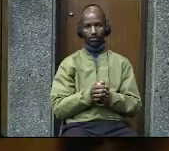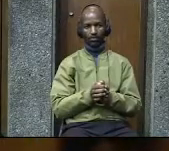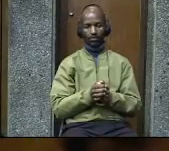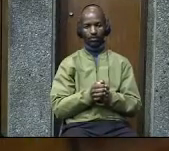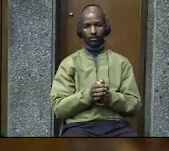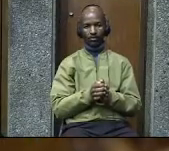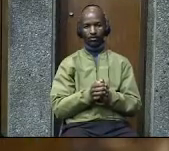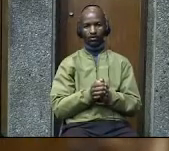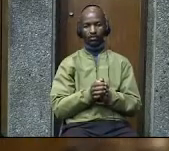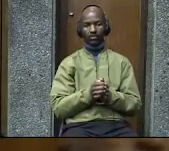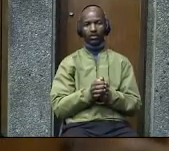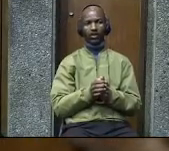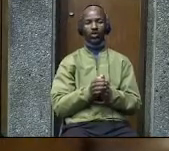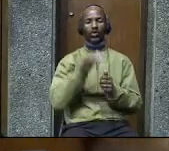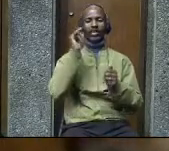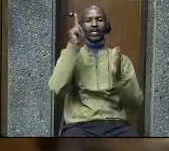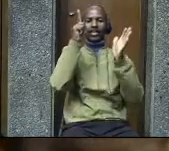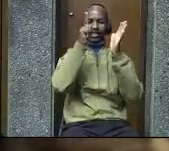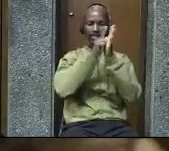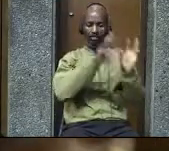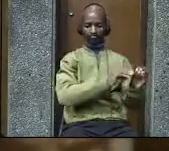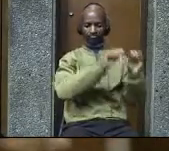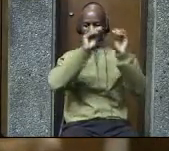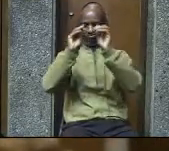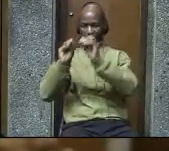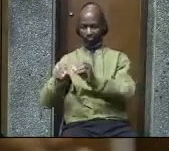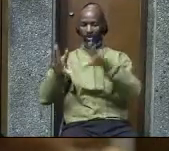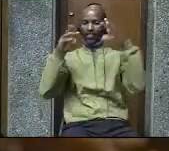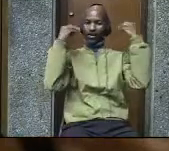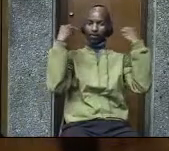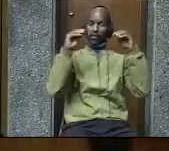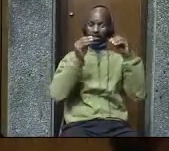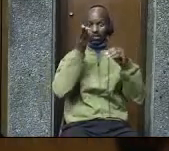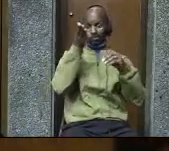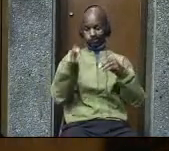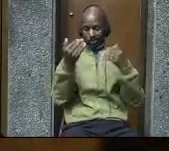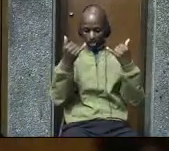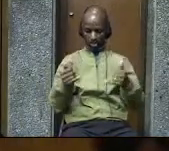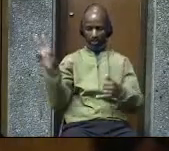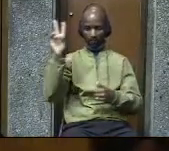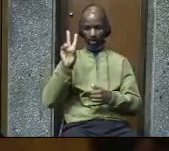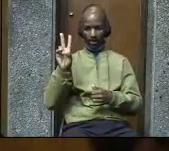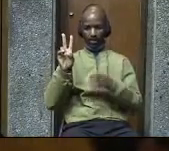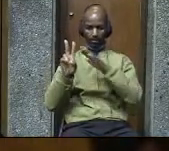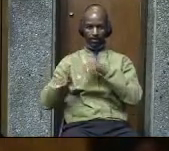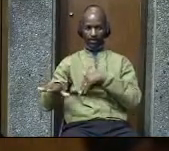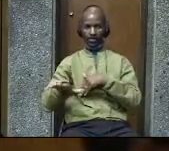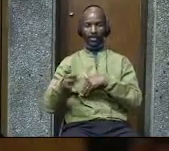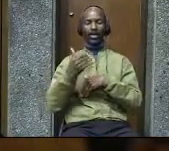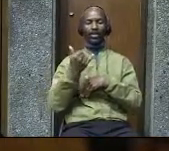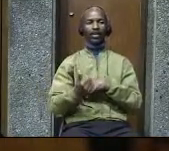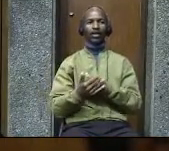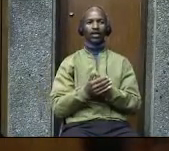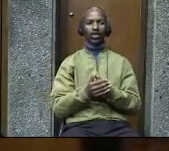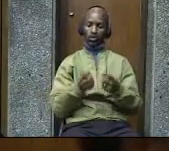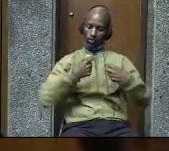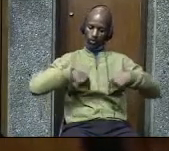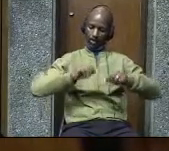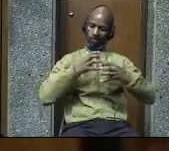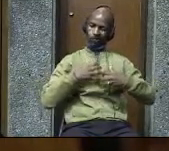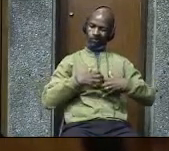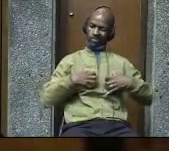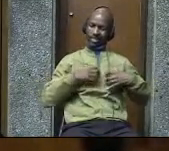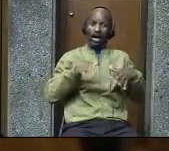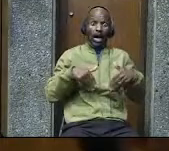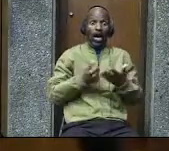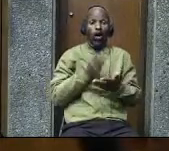mushrooming illegal immigrants and businesses here in Vlieënachtig. And then we are very concerned that